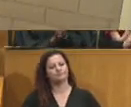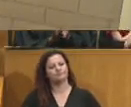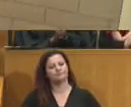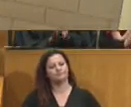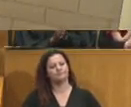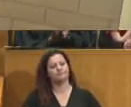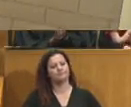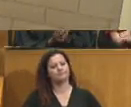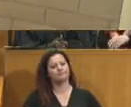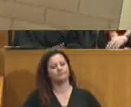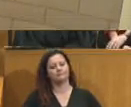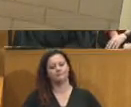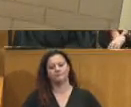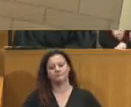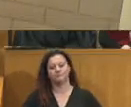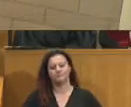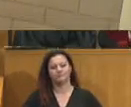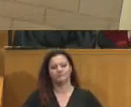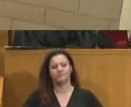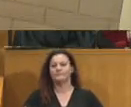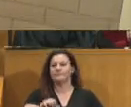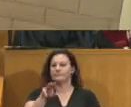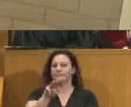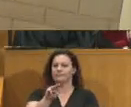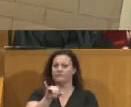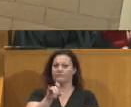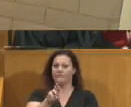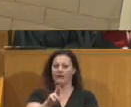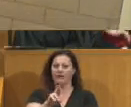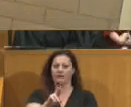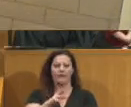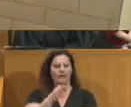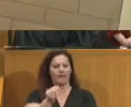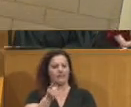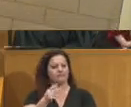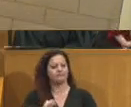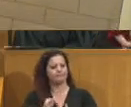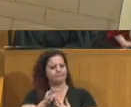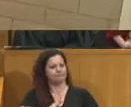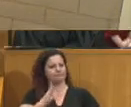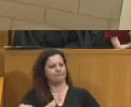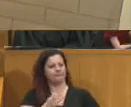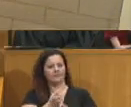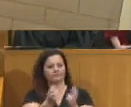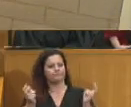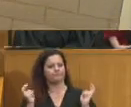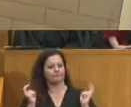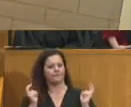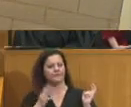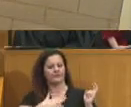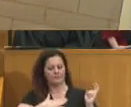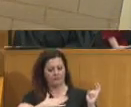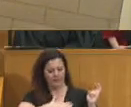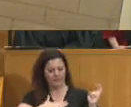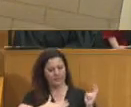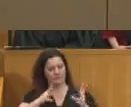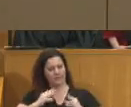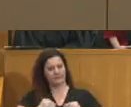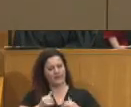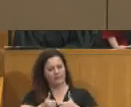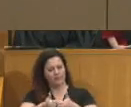work he has done through the Charlotte Business Inclusion Program continues to enhance competition, participation, and acceptance